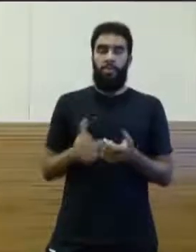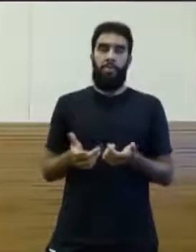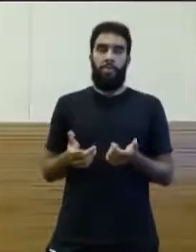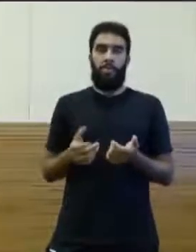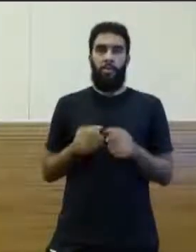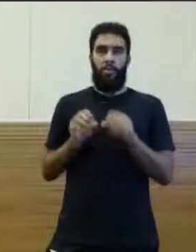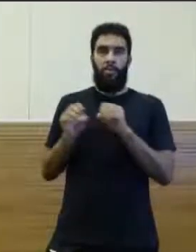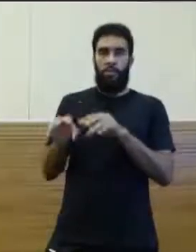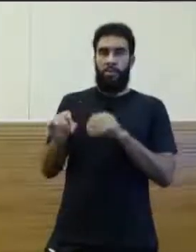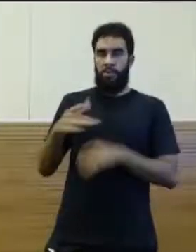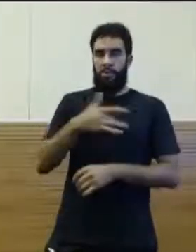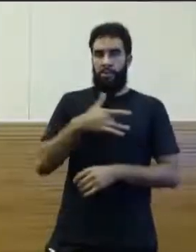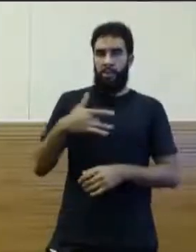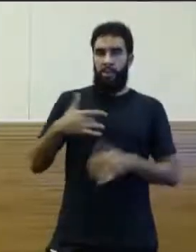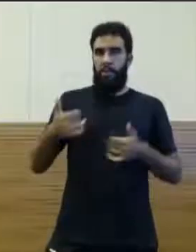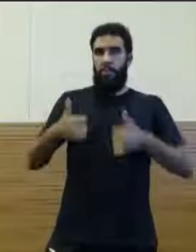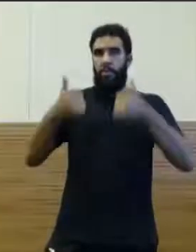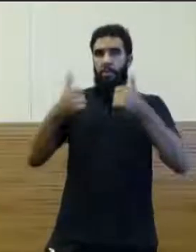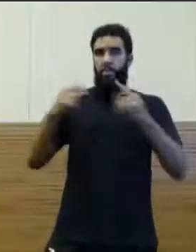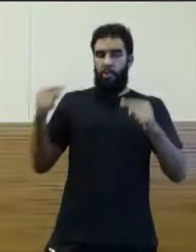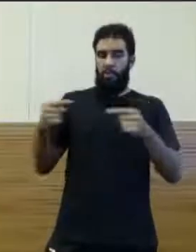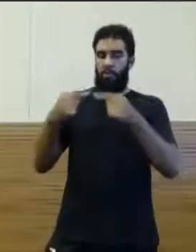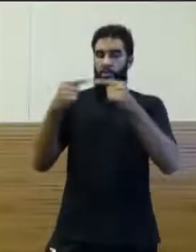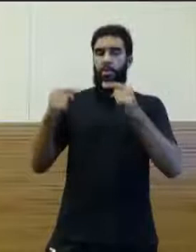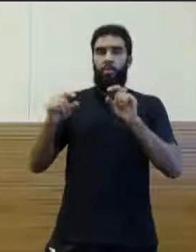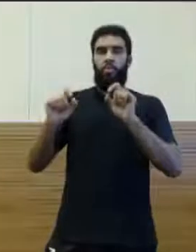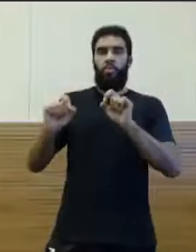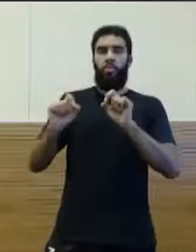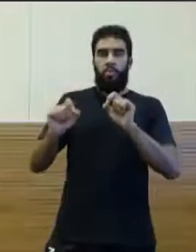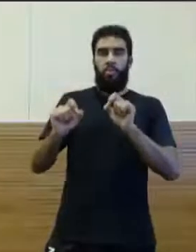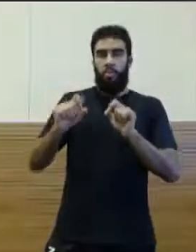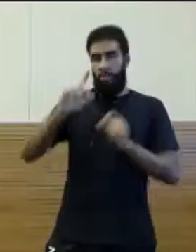cantinas, that they be healthy, that there be